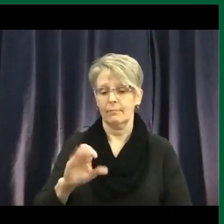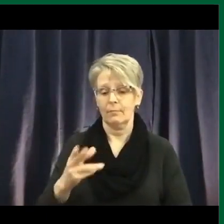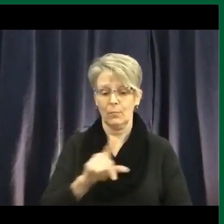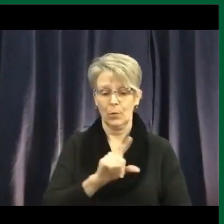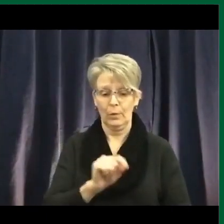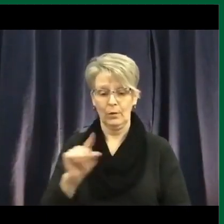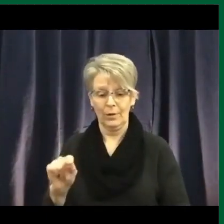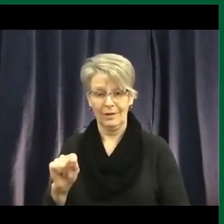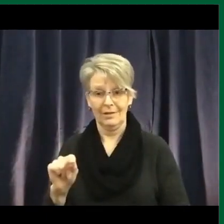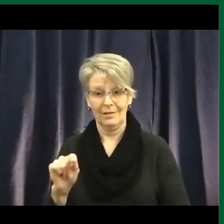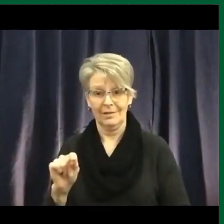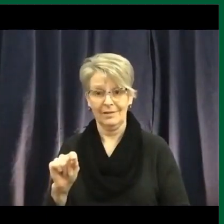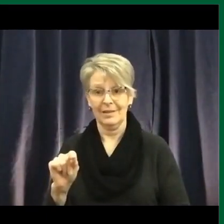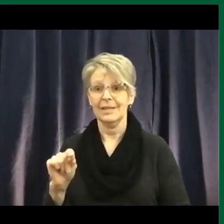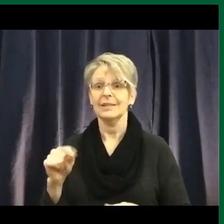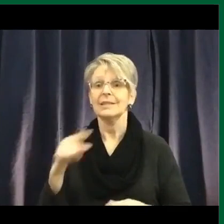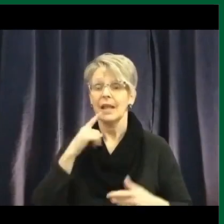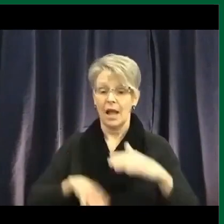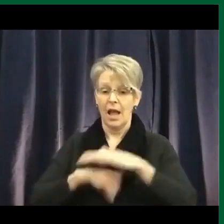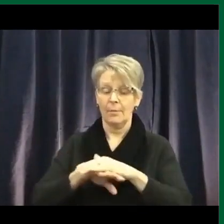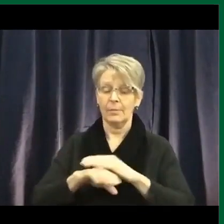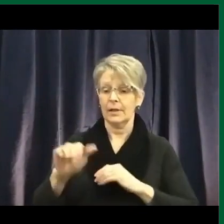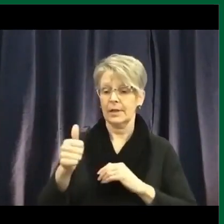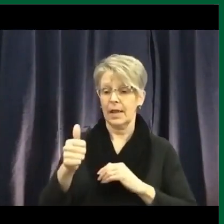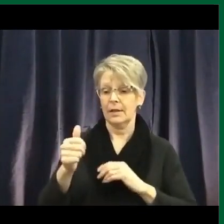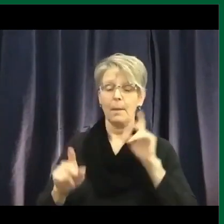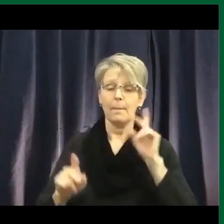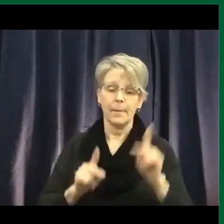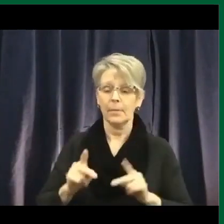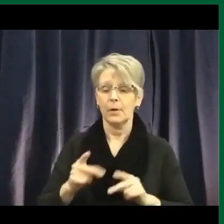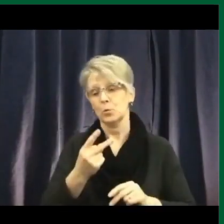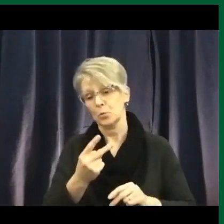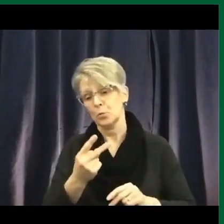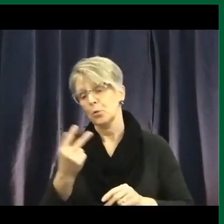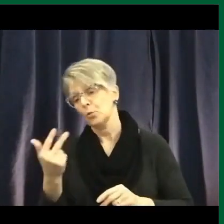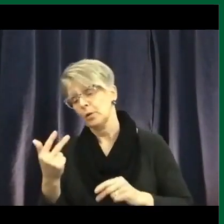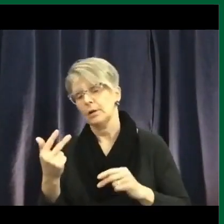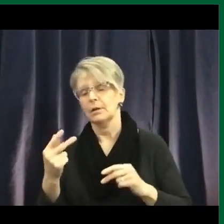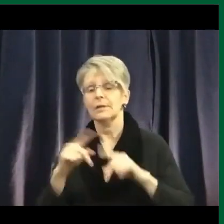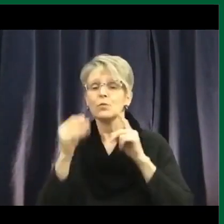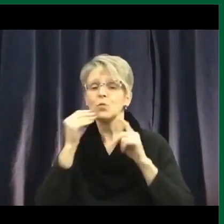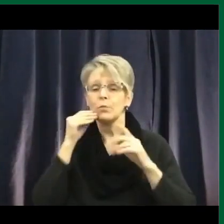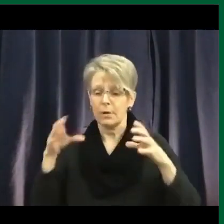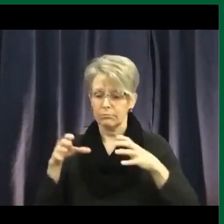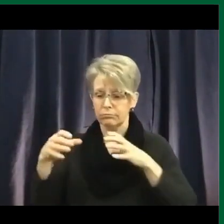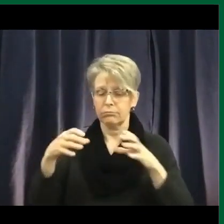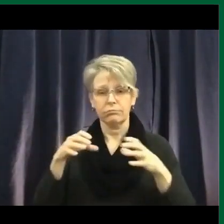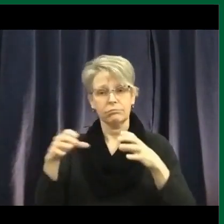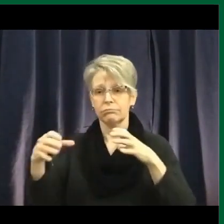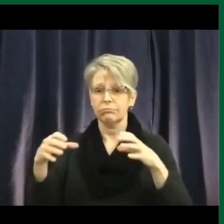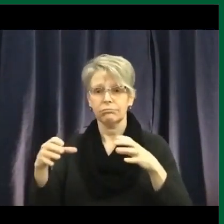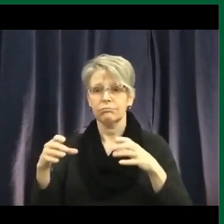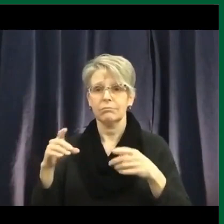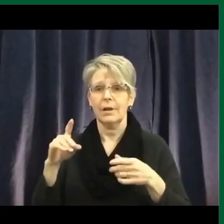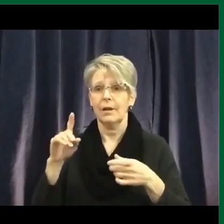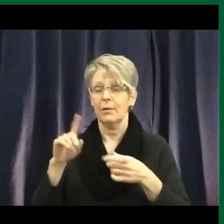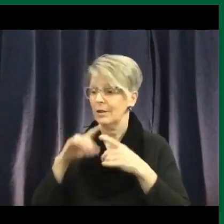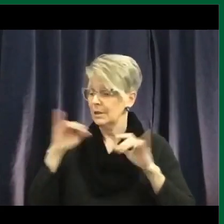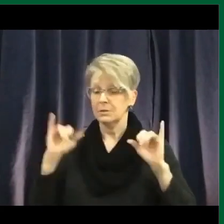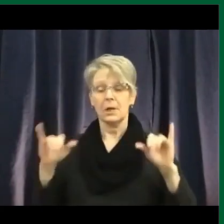this up to 10 people, up to 2 to 3 households. And we never came below that till 15th